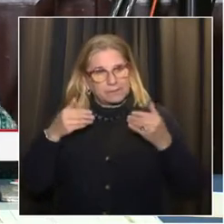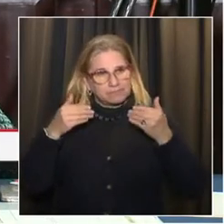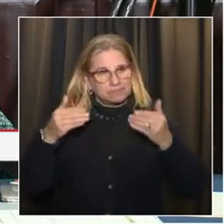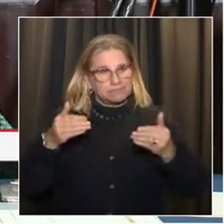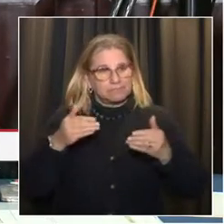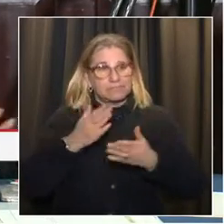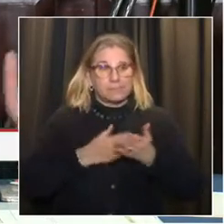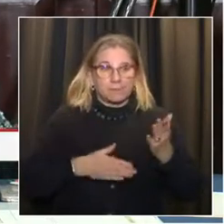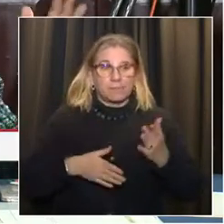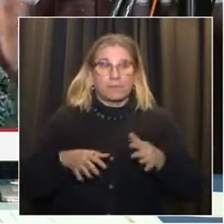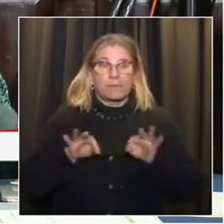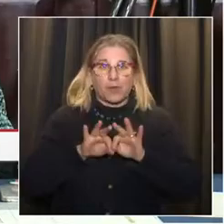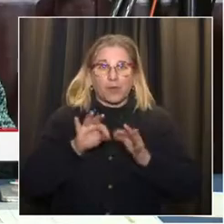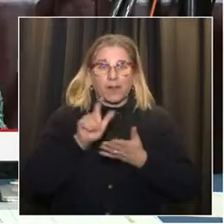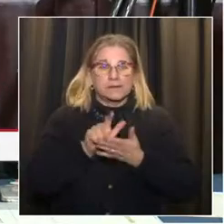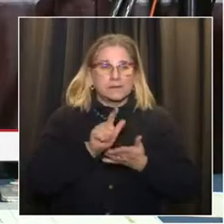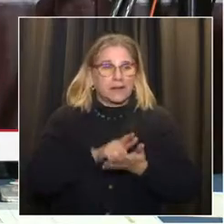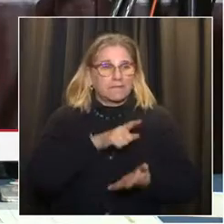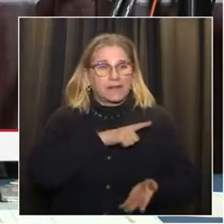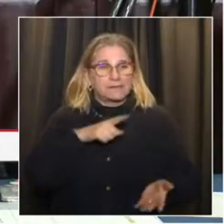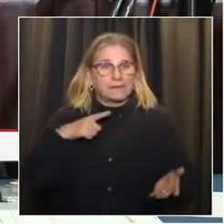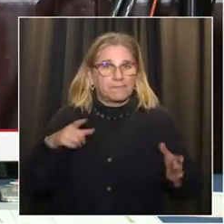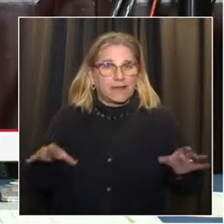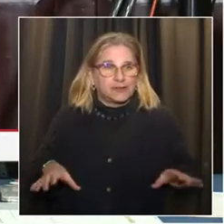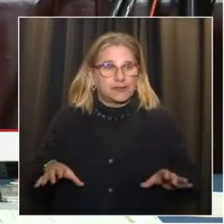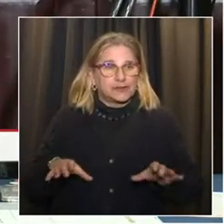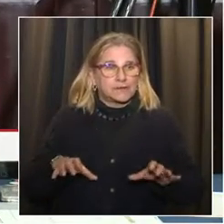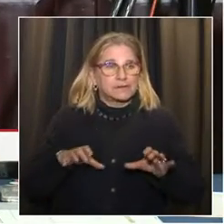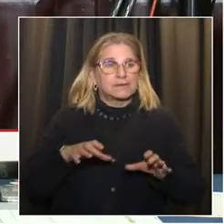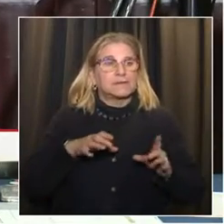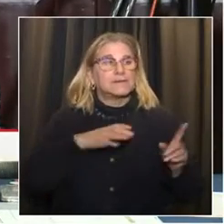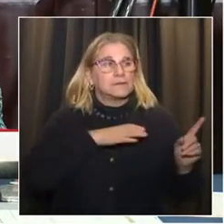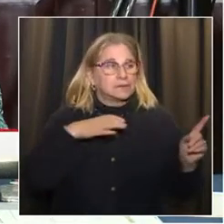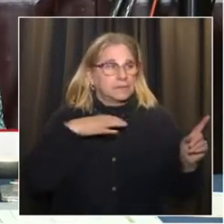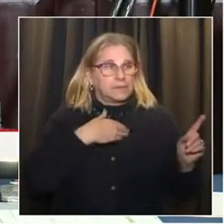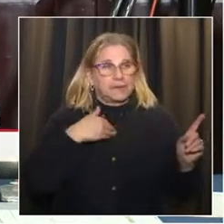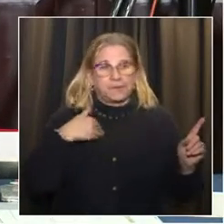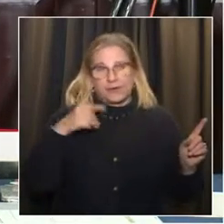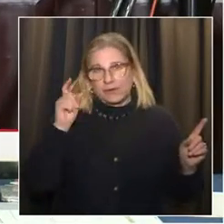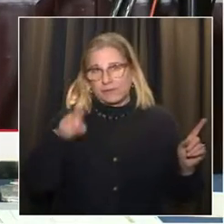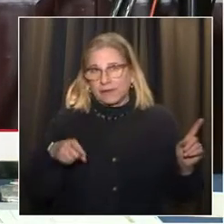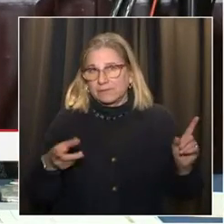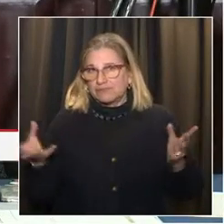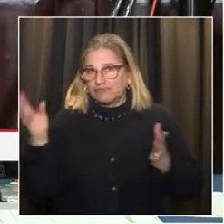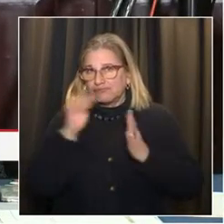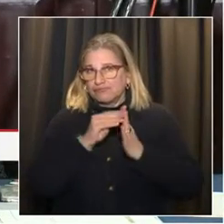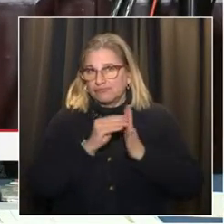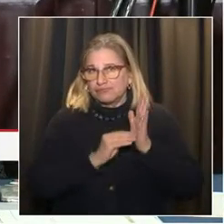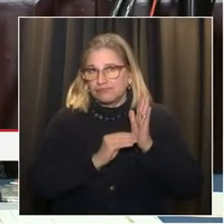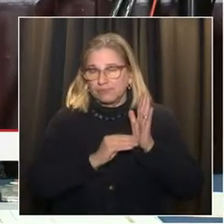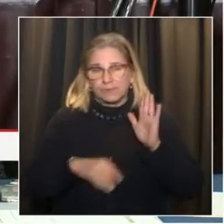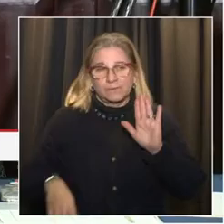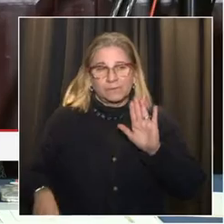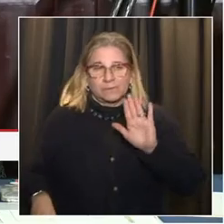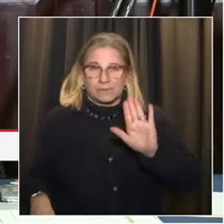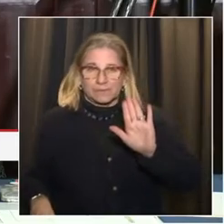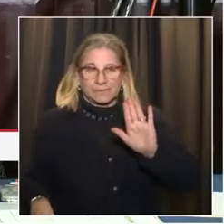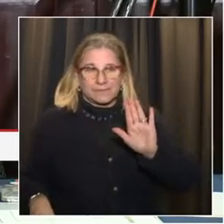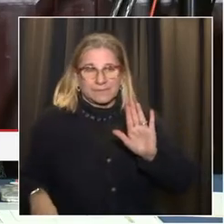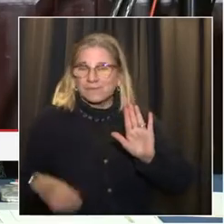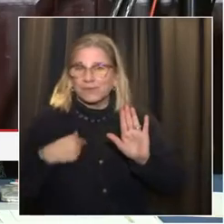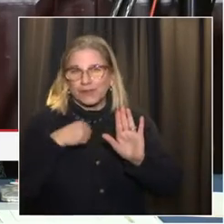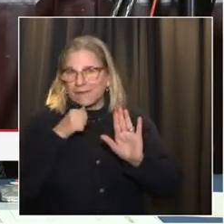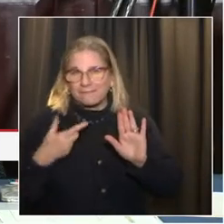legislation. The council member has added it to her legislation as well, but we're not finished. And that's really what I